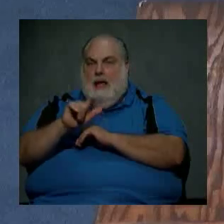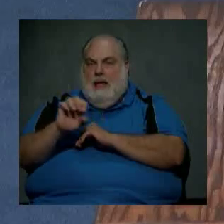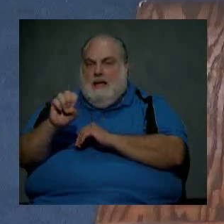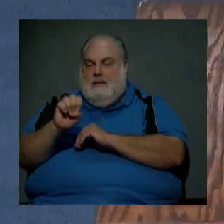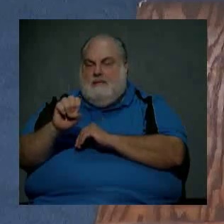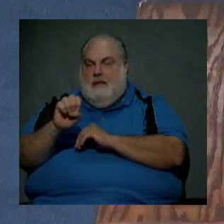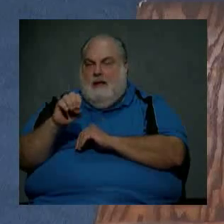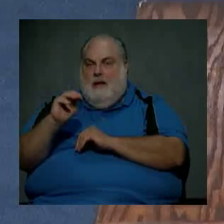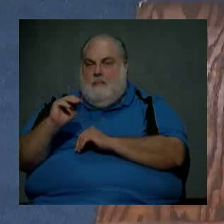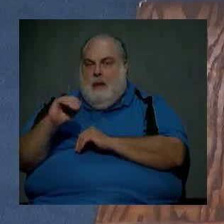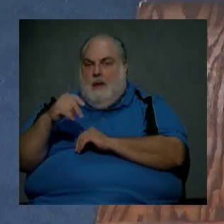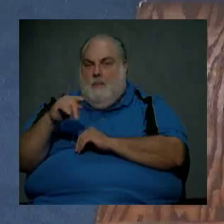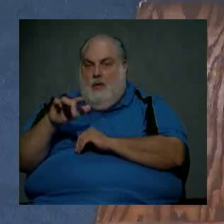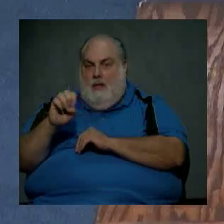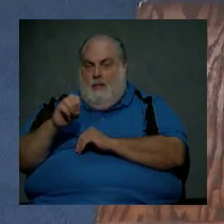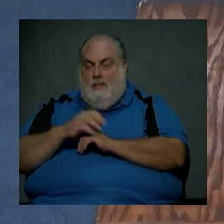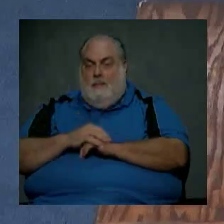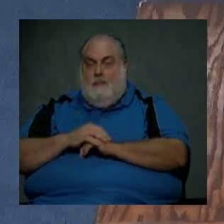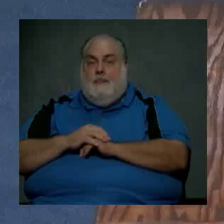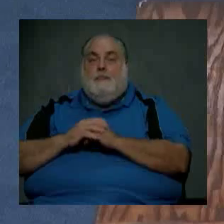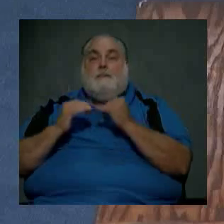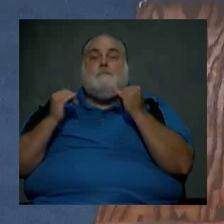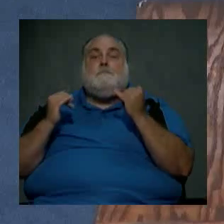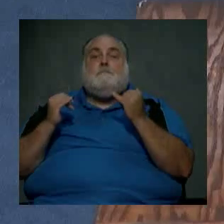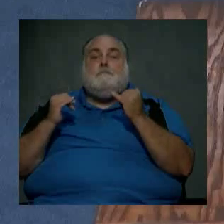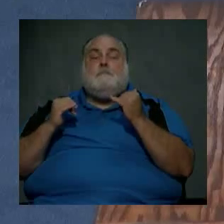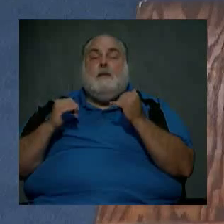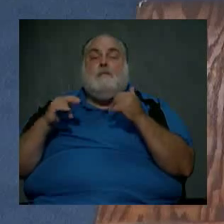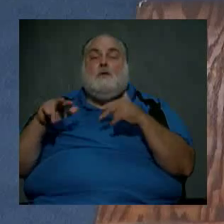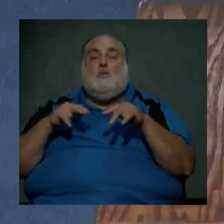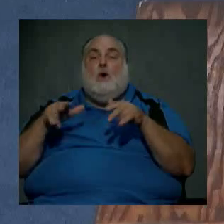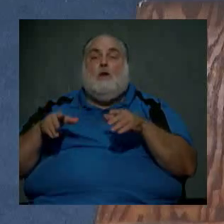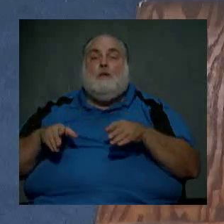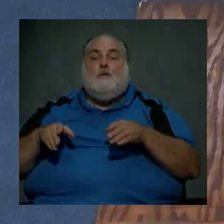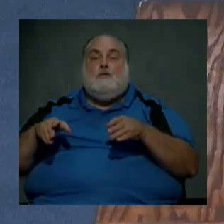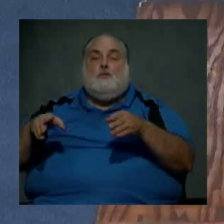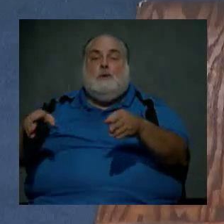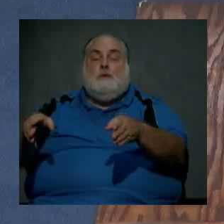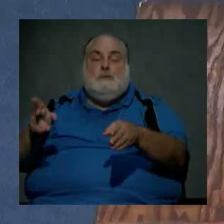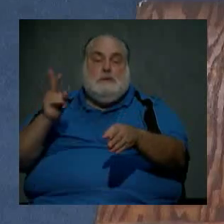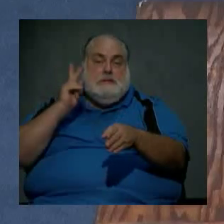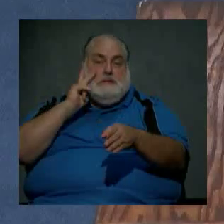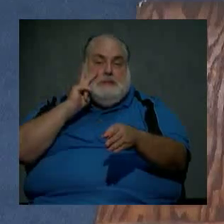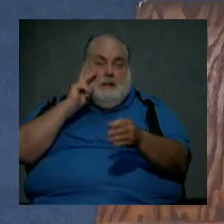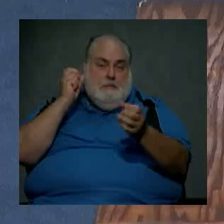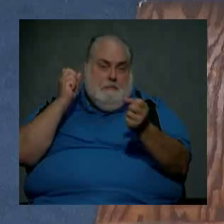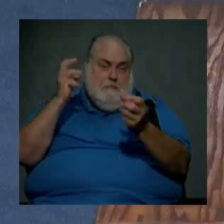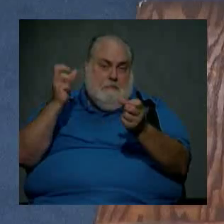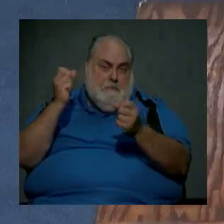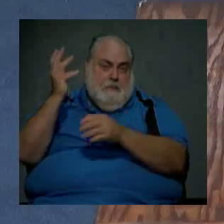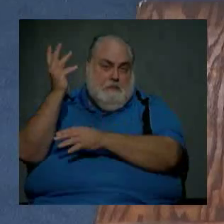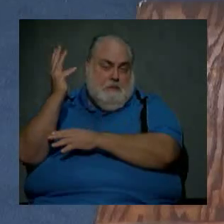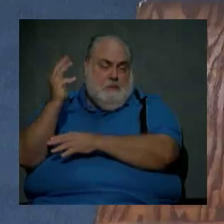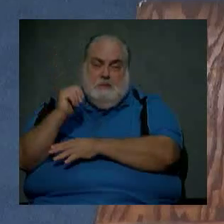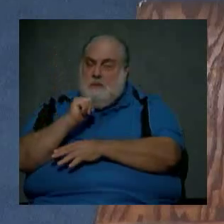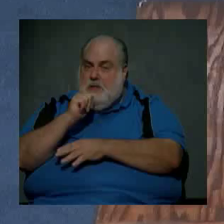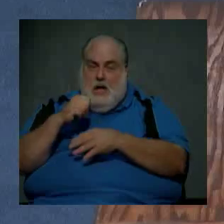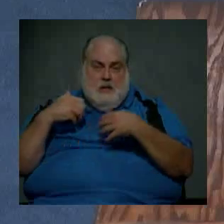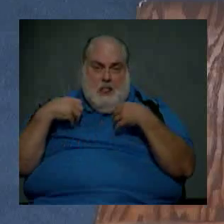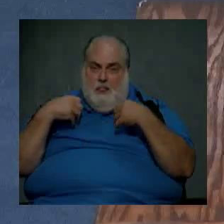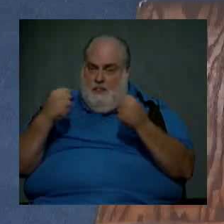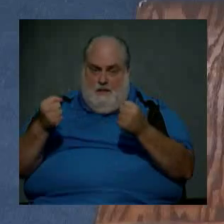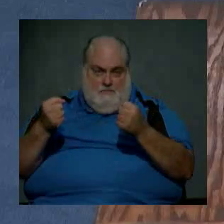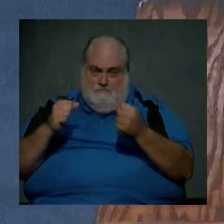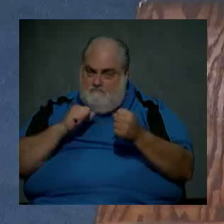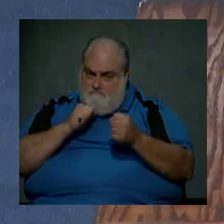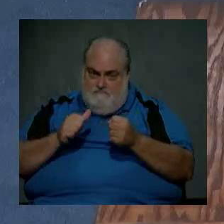If you take a walk down the street and look, you'll see that a lot of the trees are unhealthy.